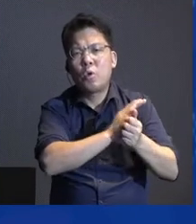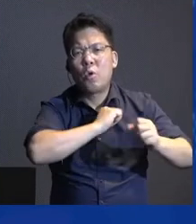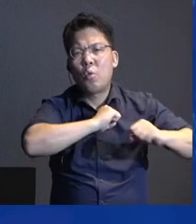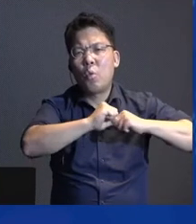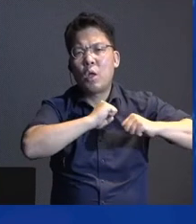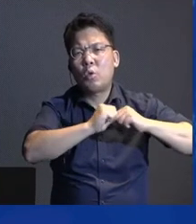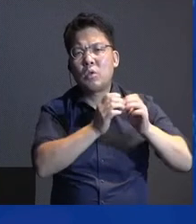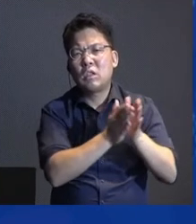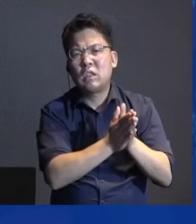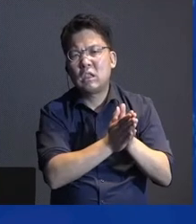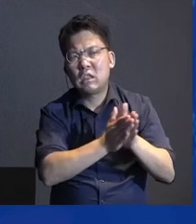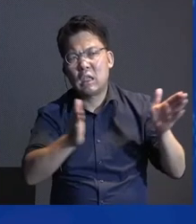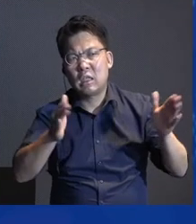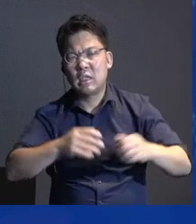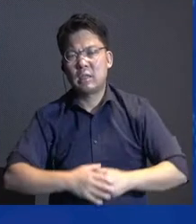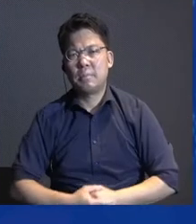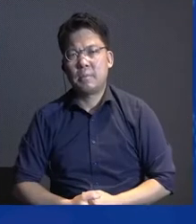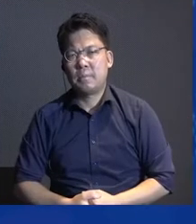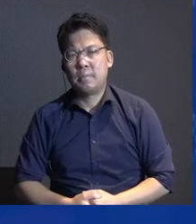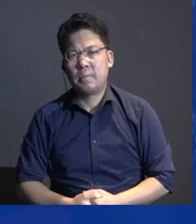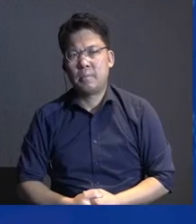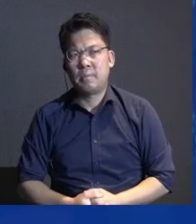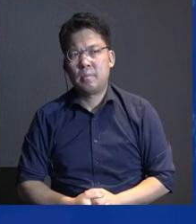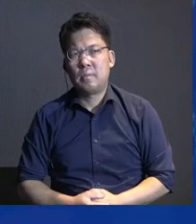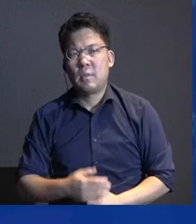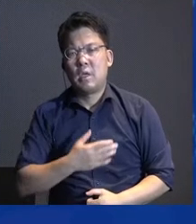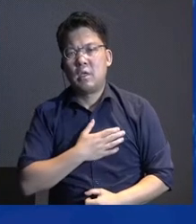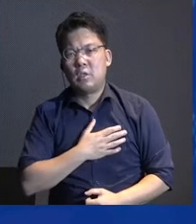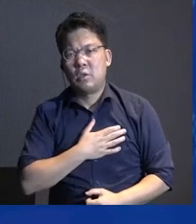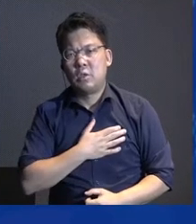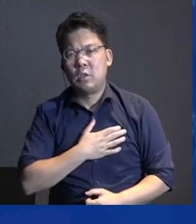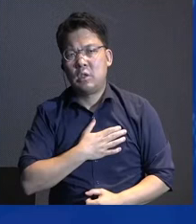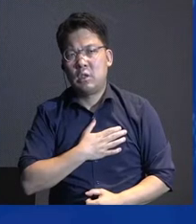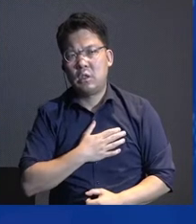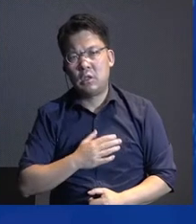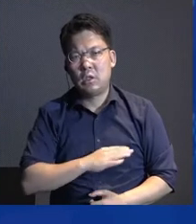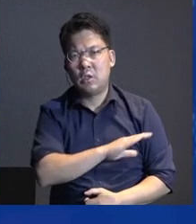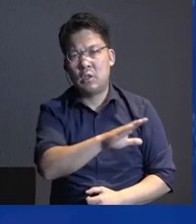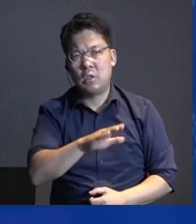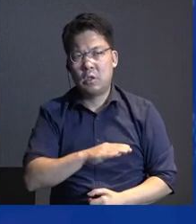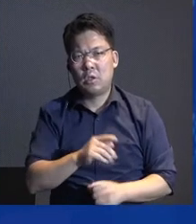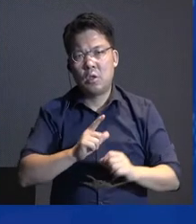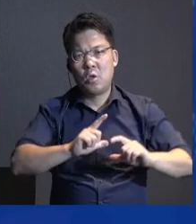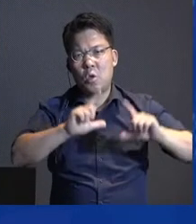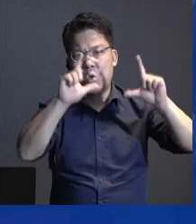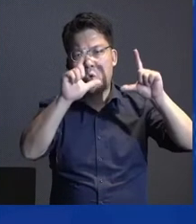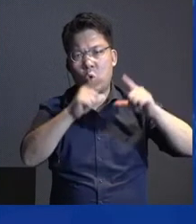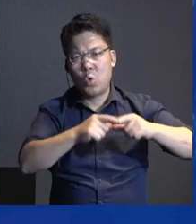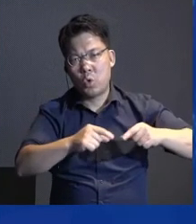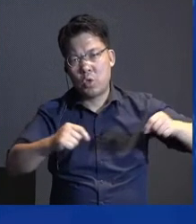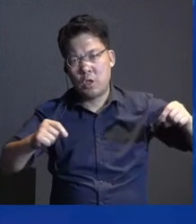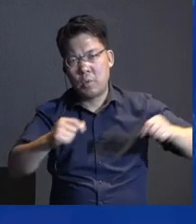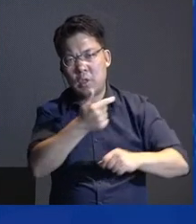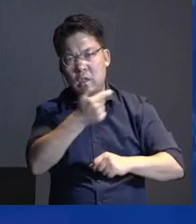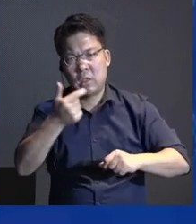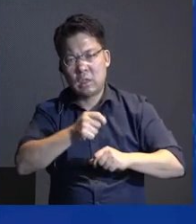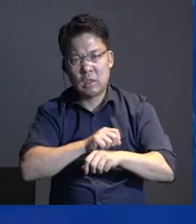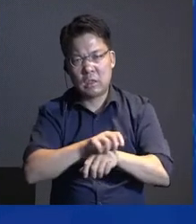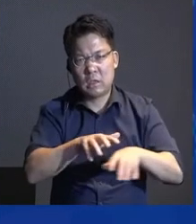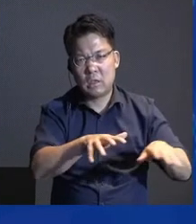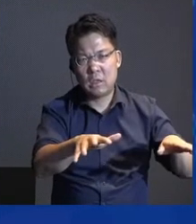We experienced supporting activities for those affected by the Great East Japan